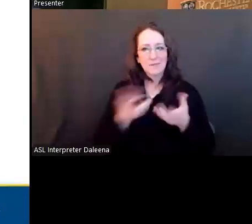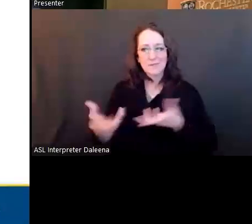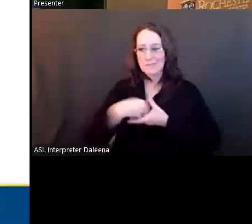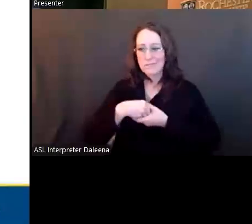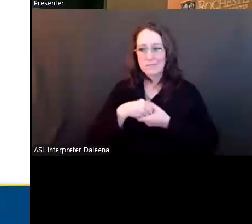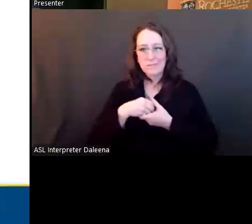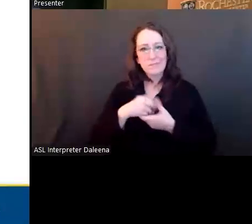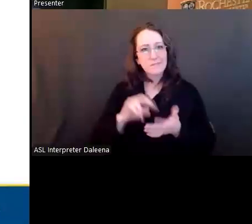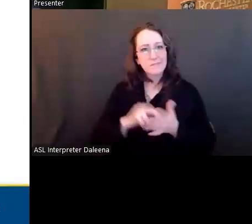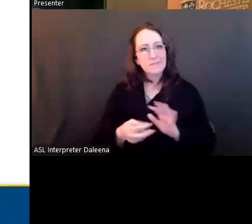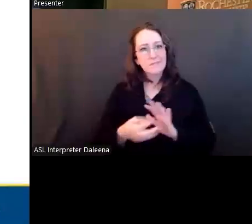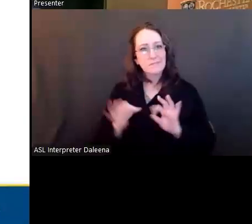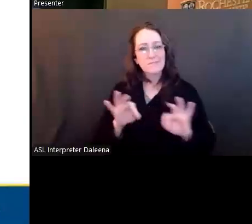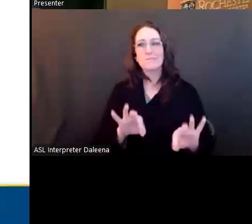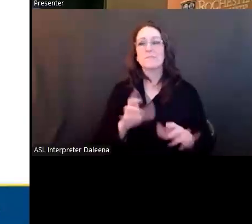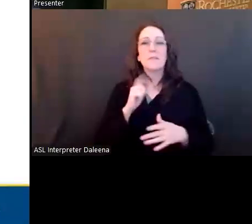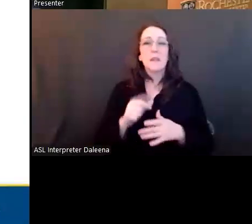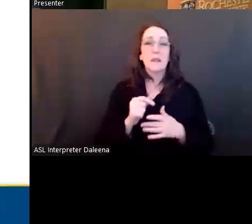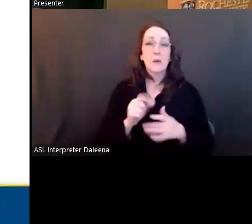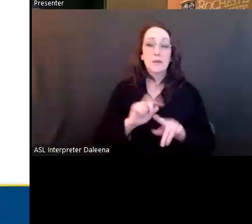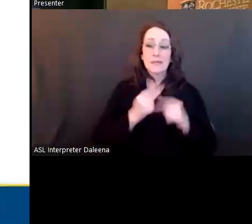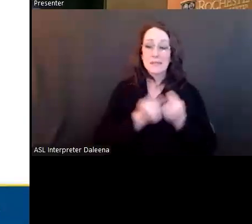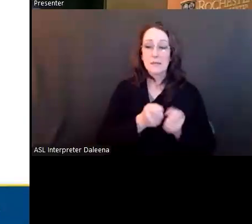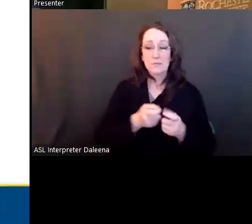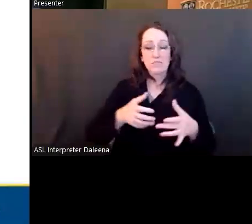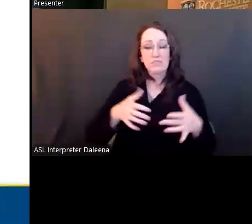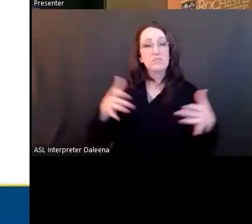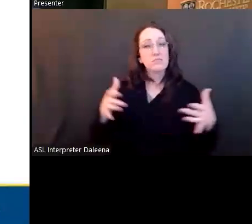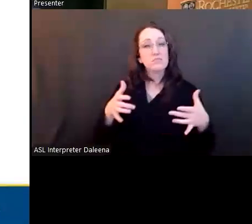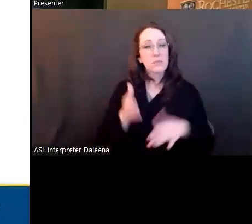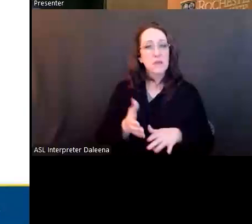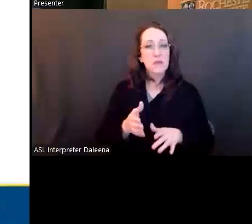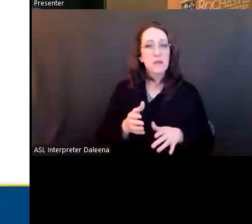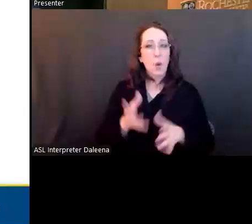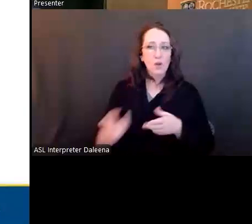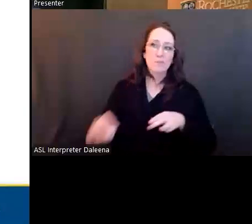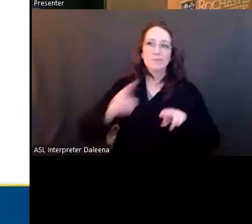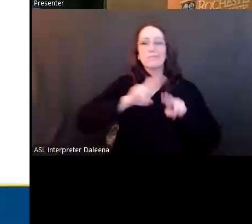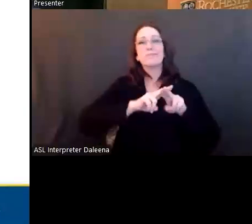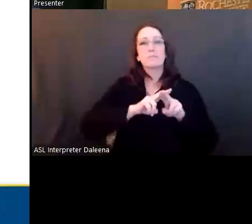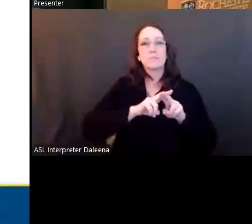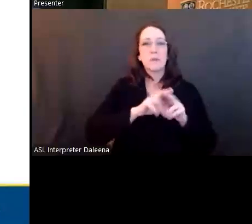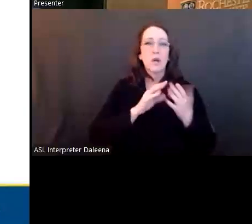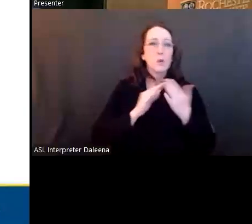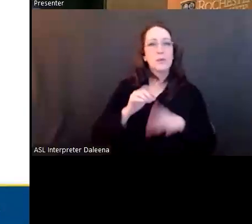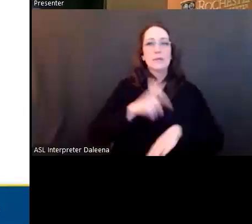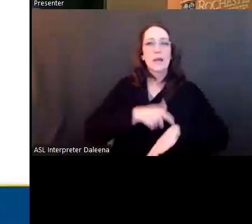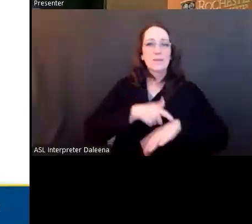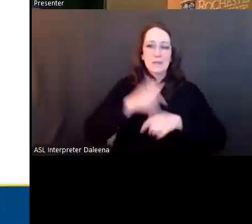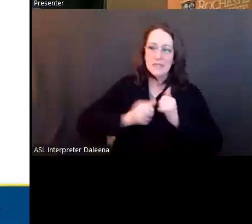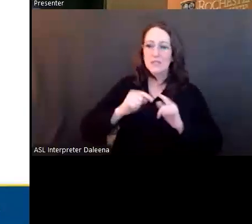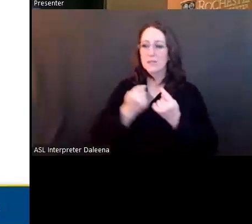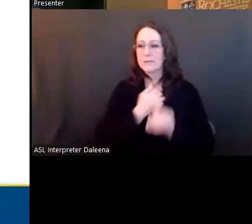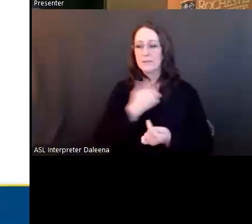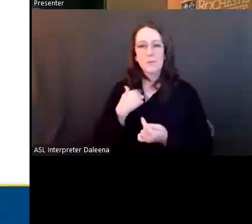When thinking about team expansion, we're looking to increase community time for each team member and implement